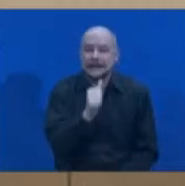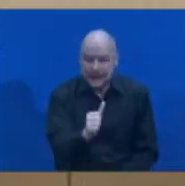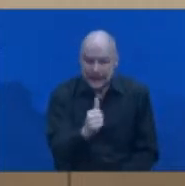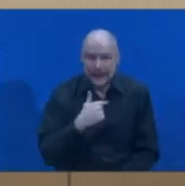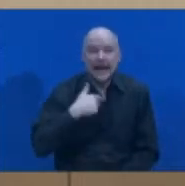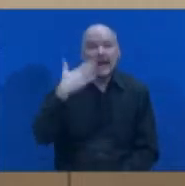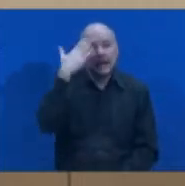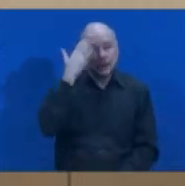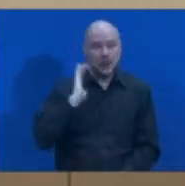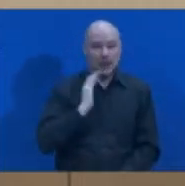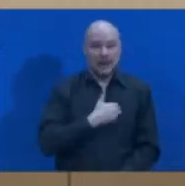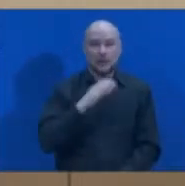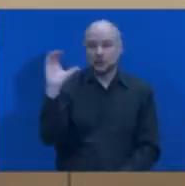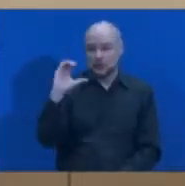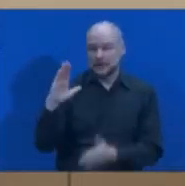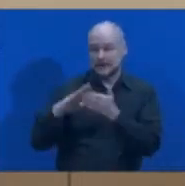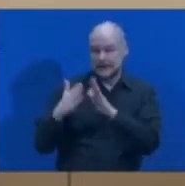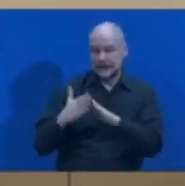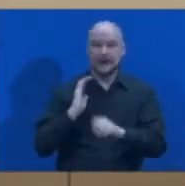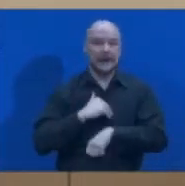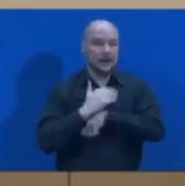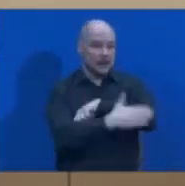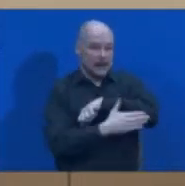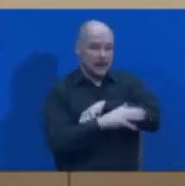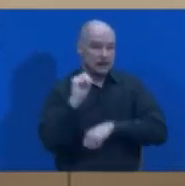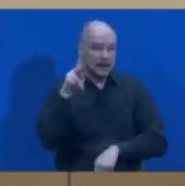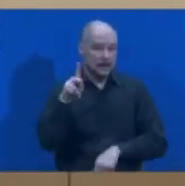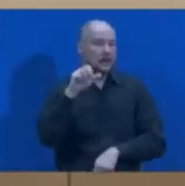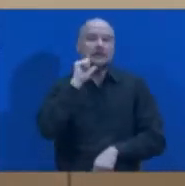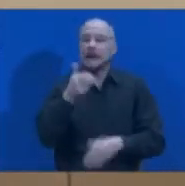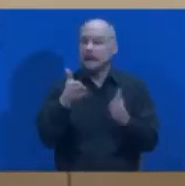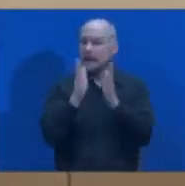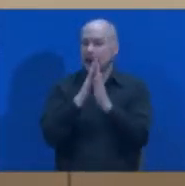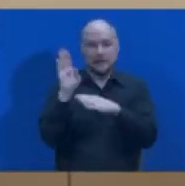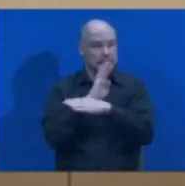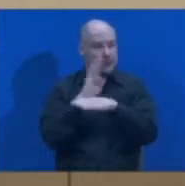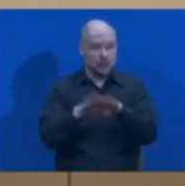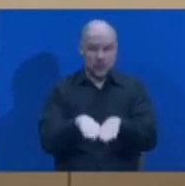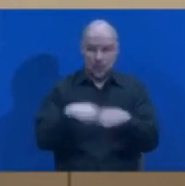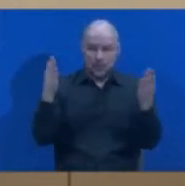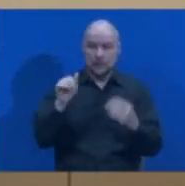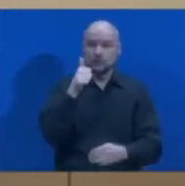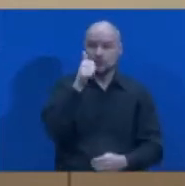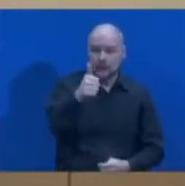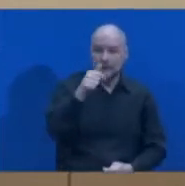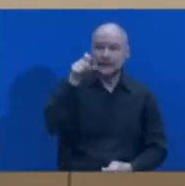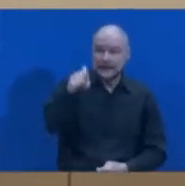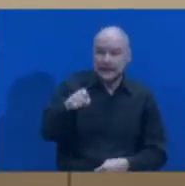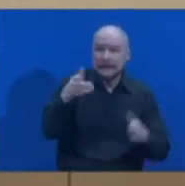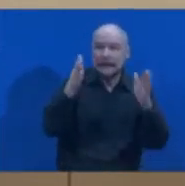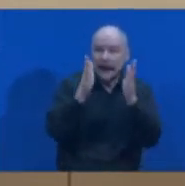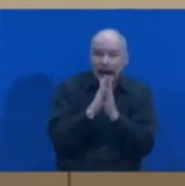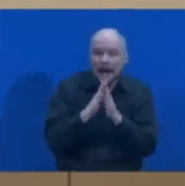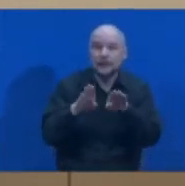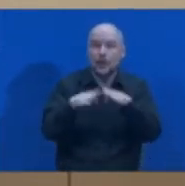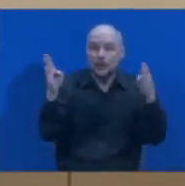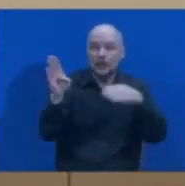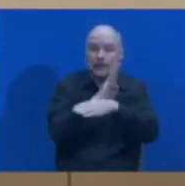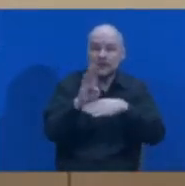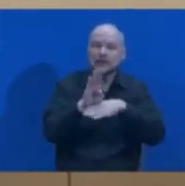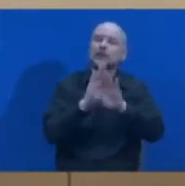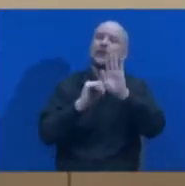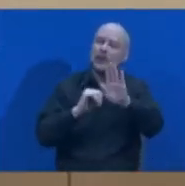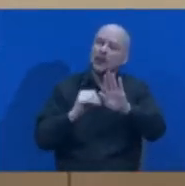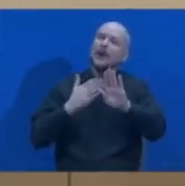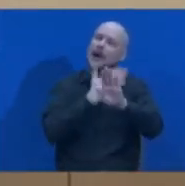county are not planning on doing that, and that if you do need to open back up an office, you're still being asked to do the same things that